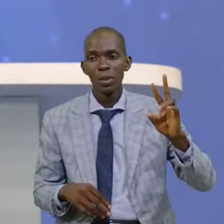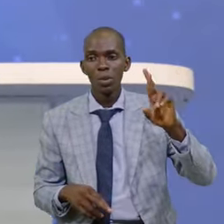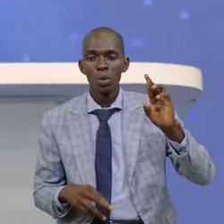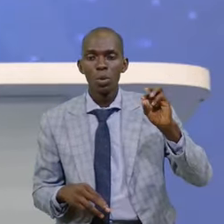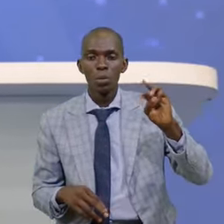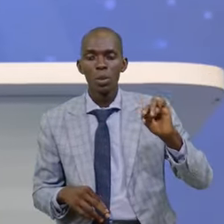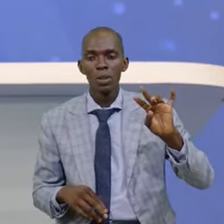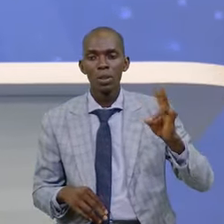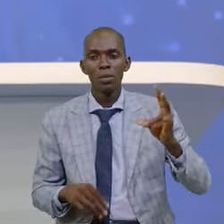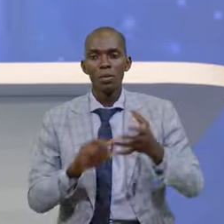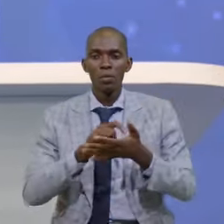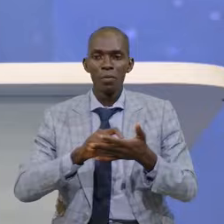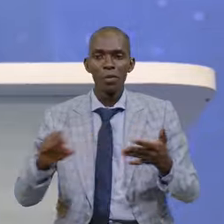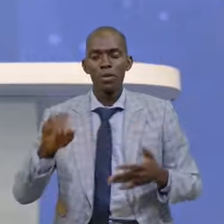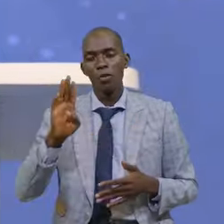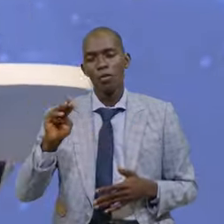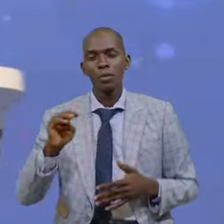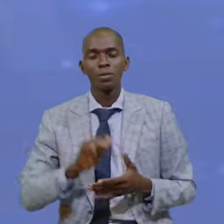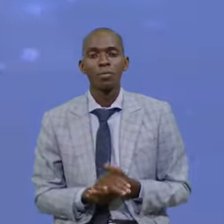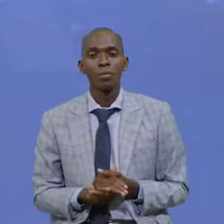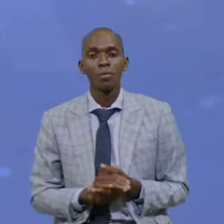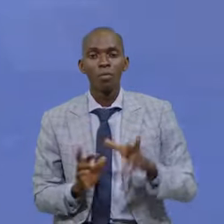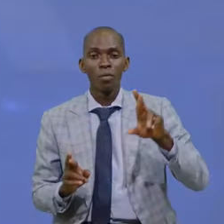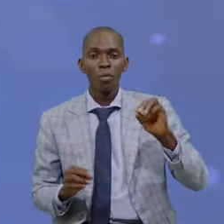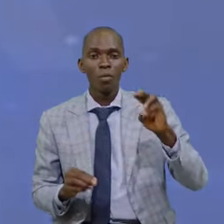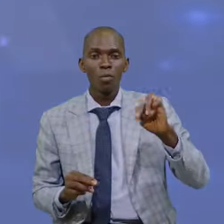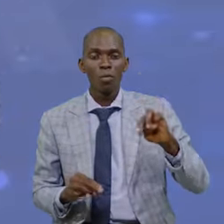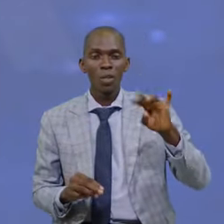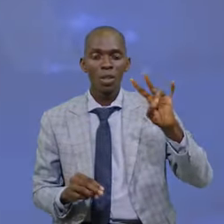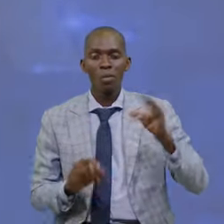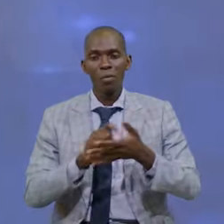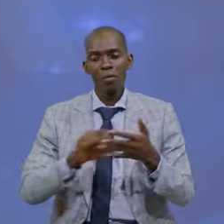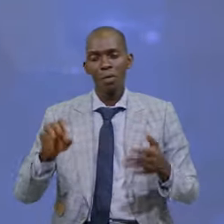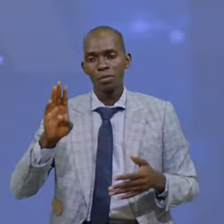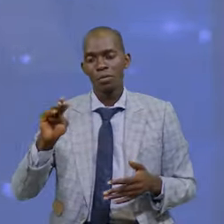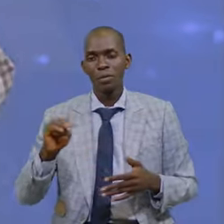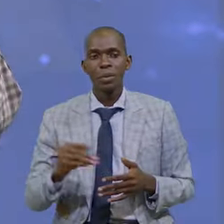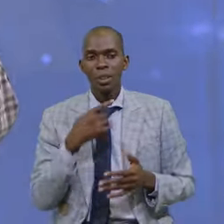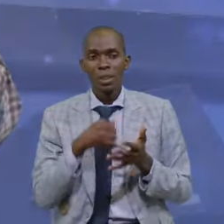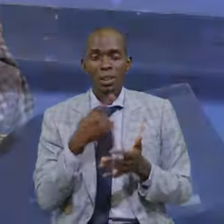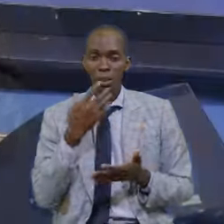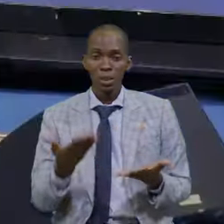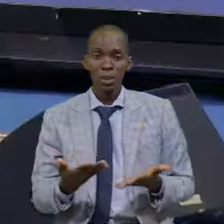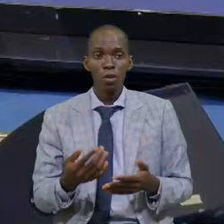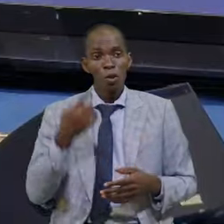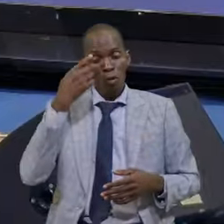at verse 14. In Romans chapter 7, verse 14, it says,